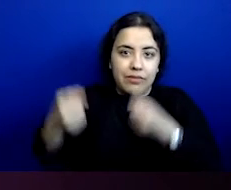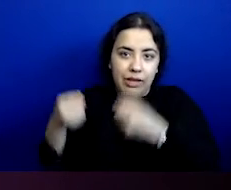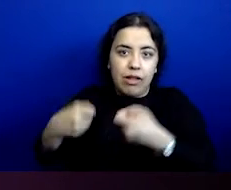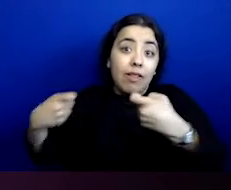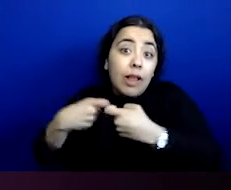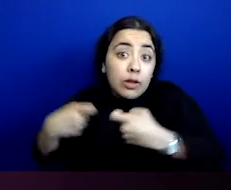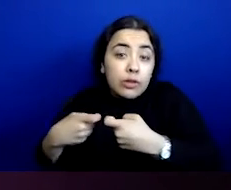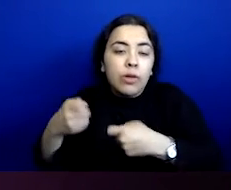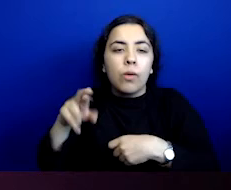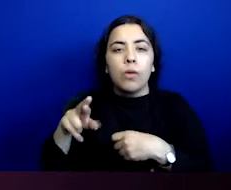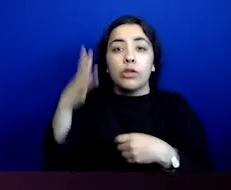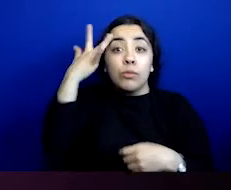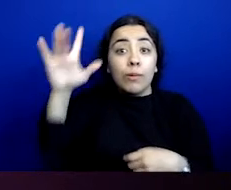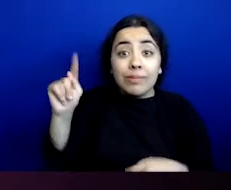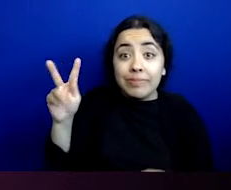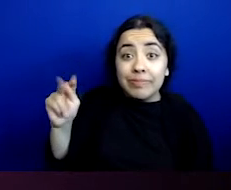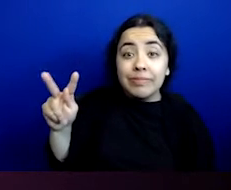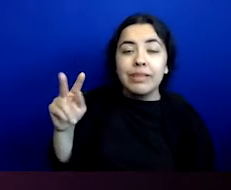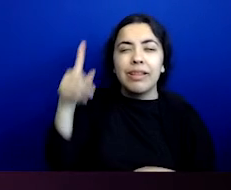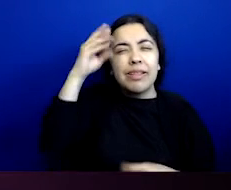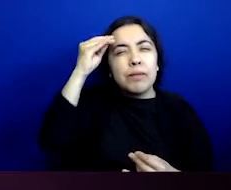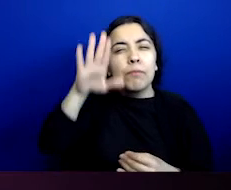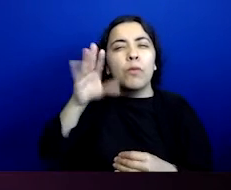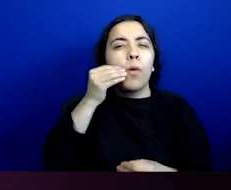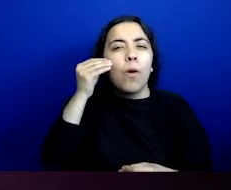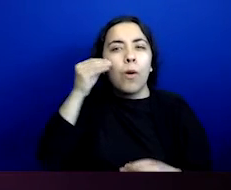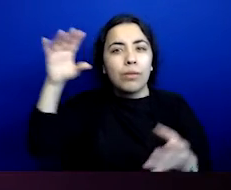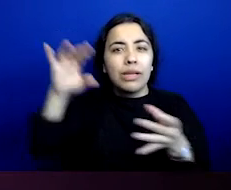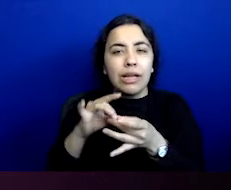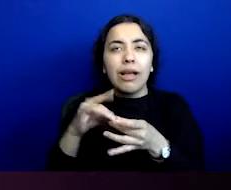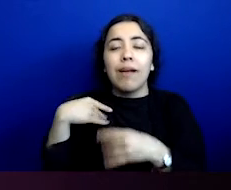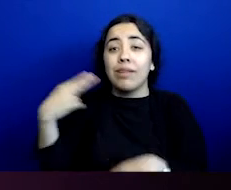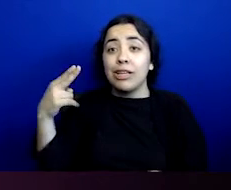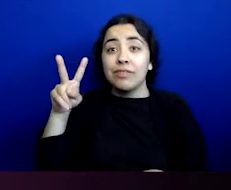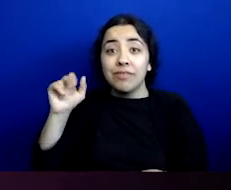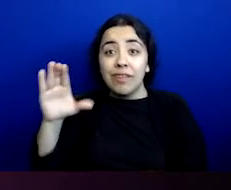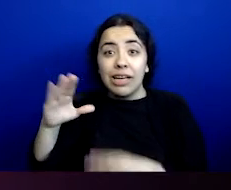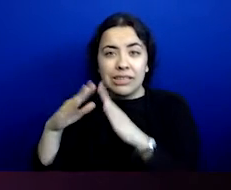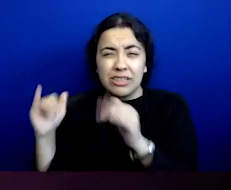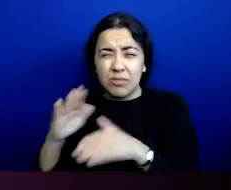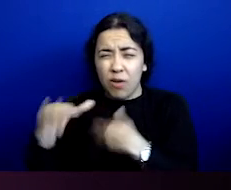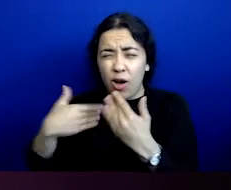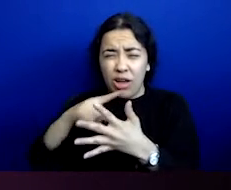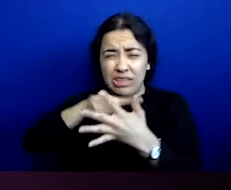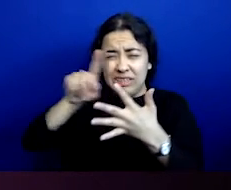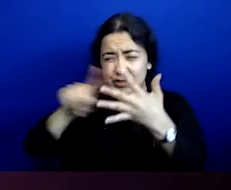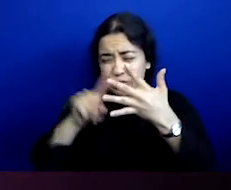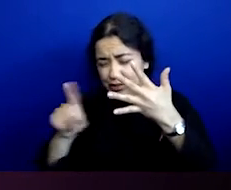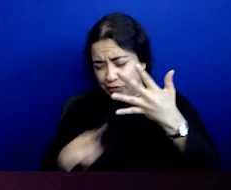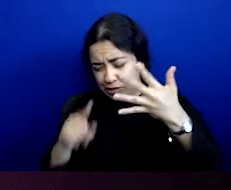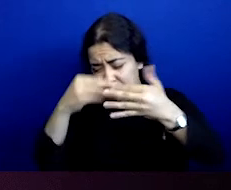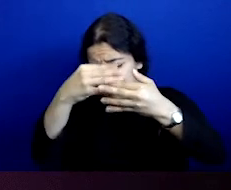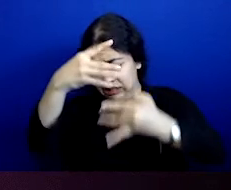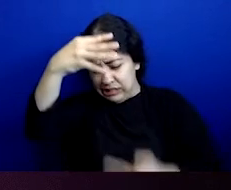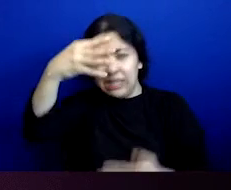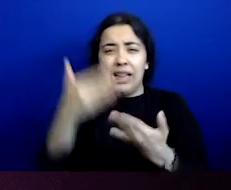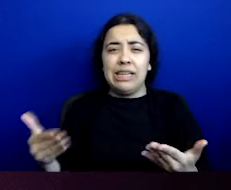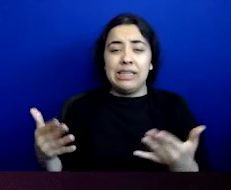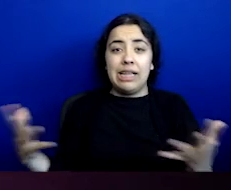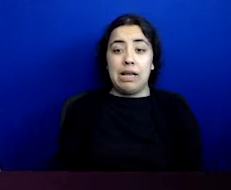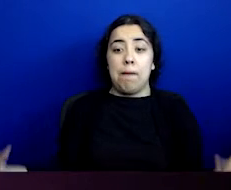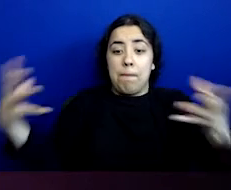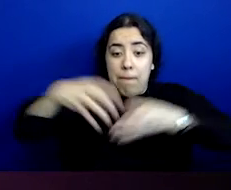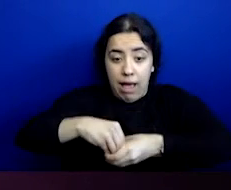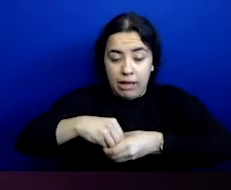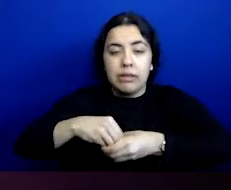have a smart TV. Think of your connected home. There's your HVAC system. There are all of these different things that combine to make a